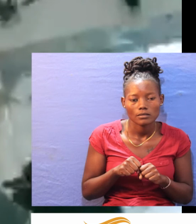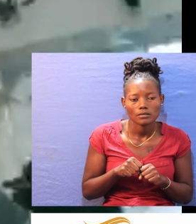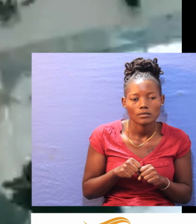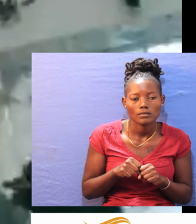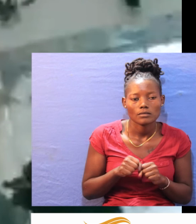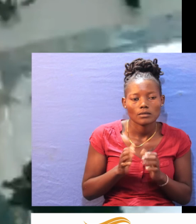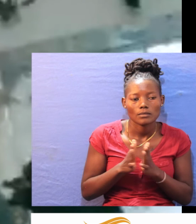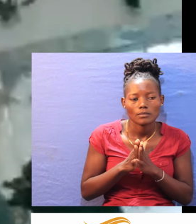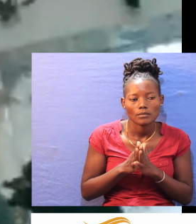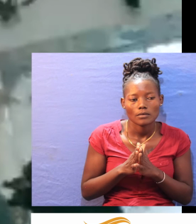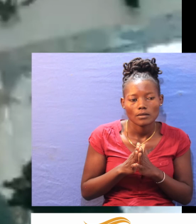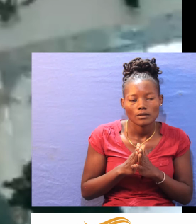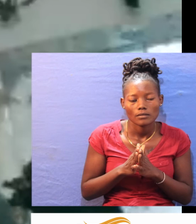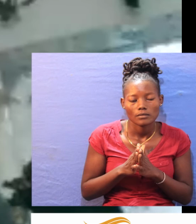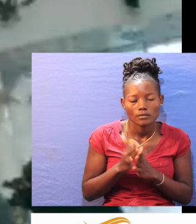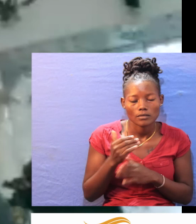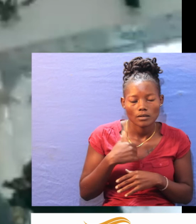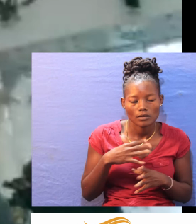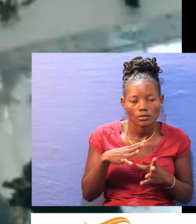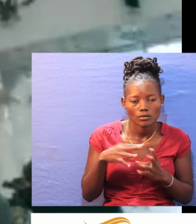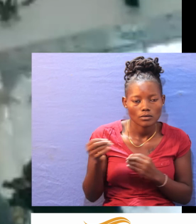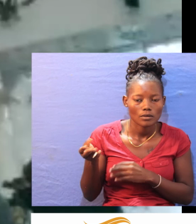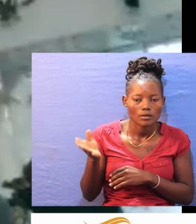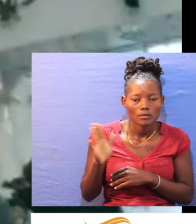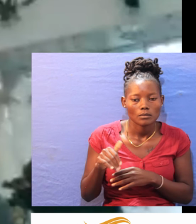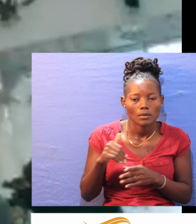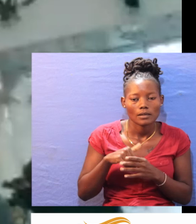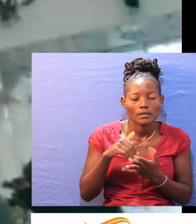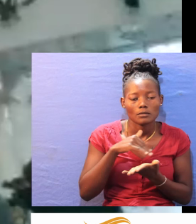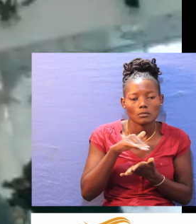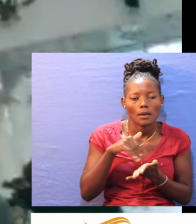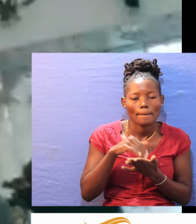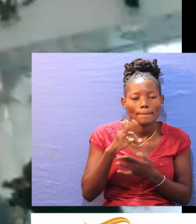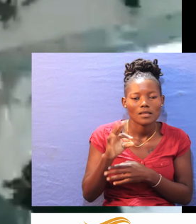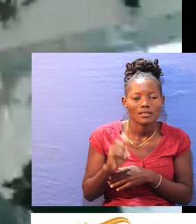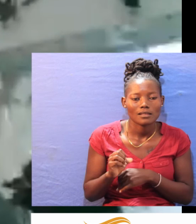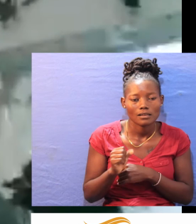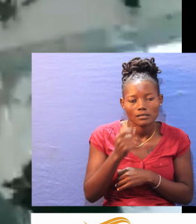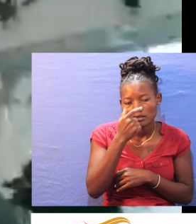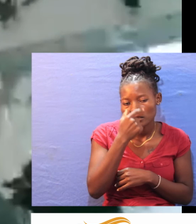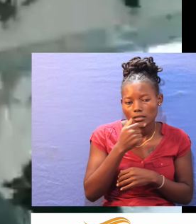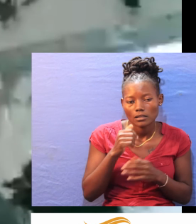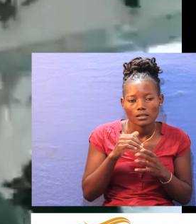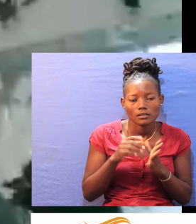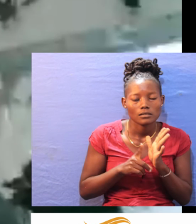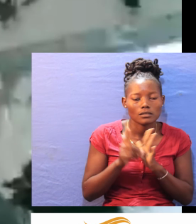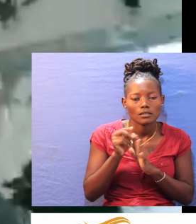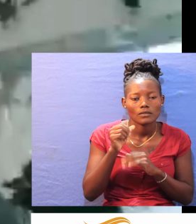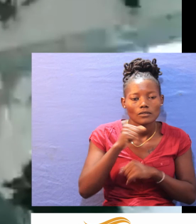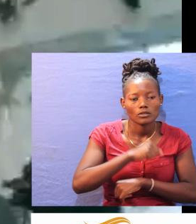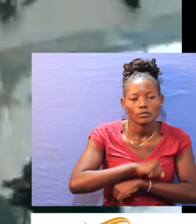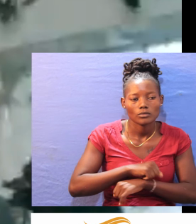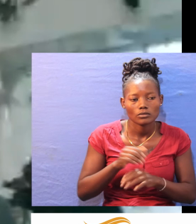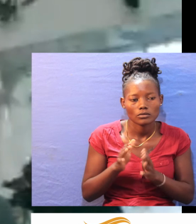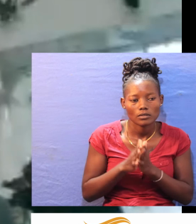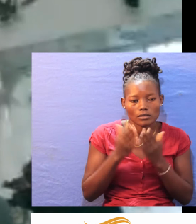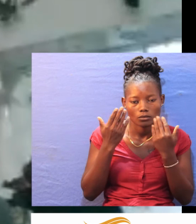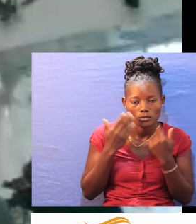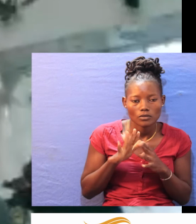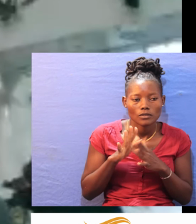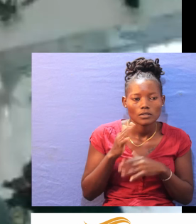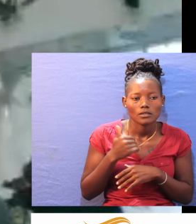did teach down there, but I went back in my mid 30s. I didn't really need to go to school again. I'd almost finished my